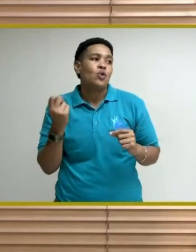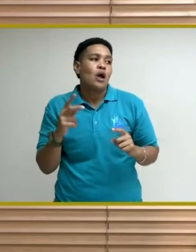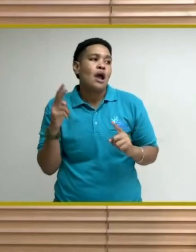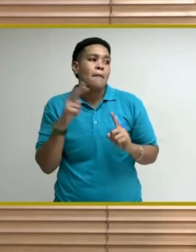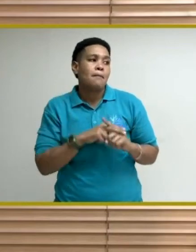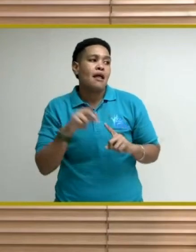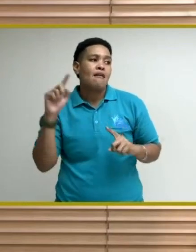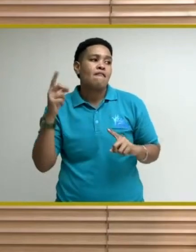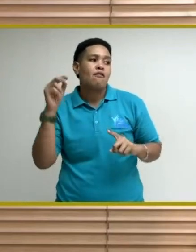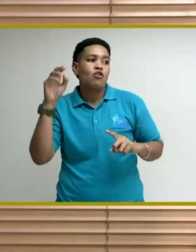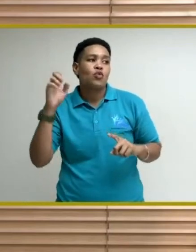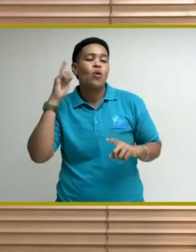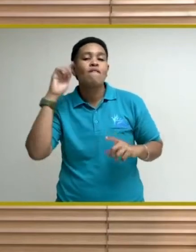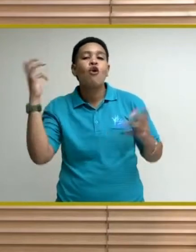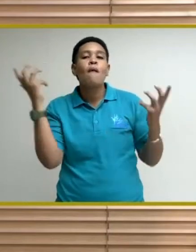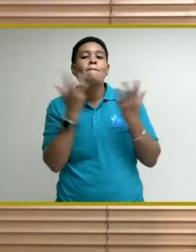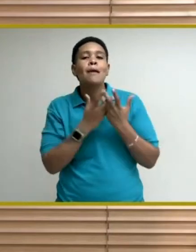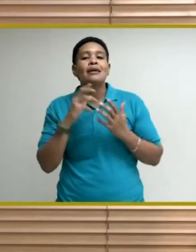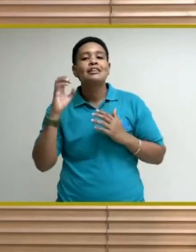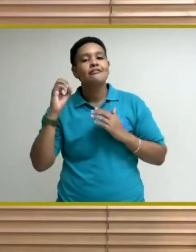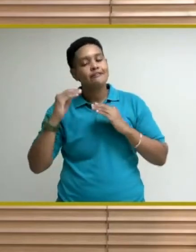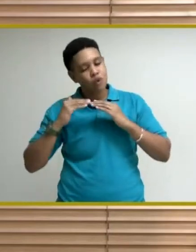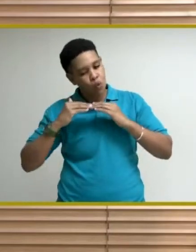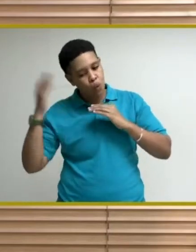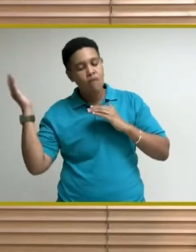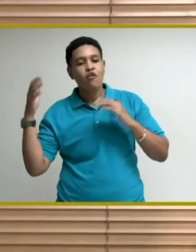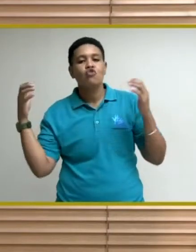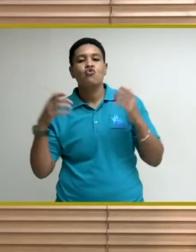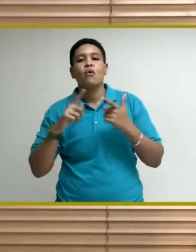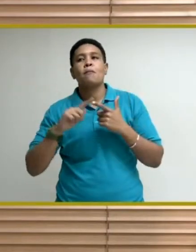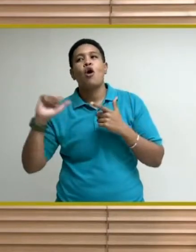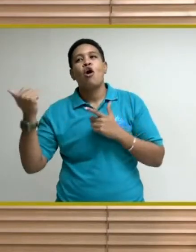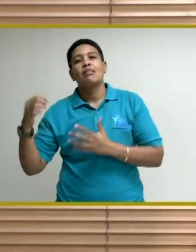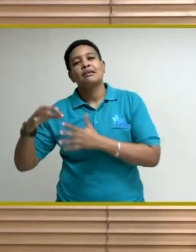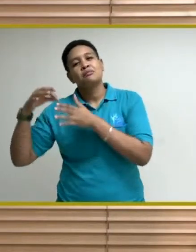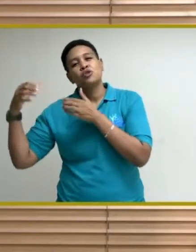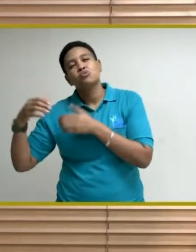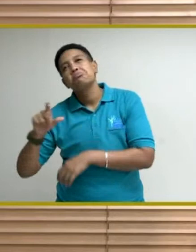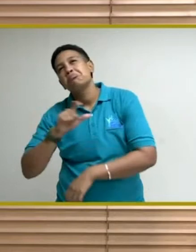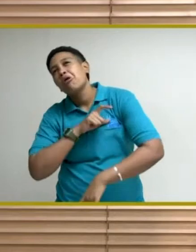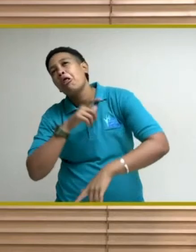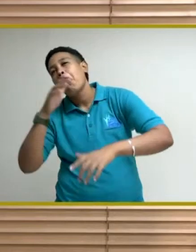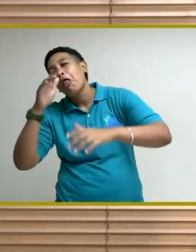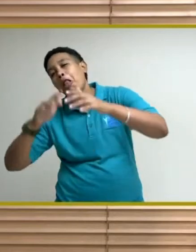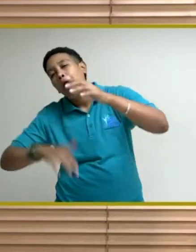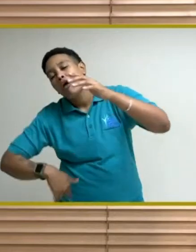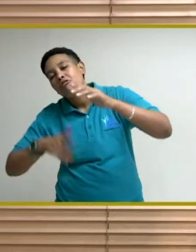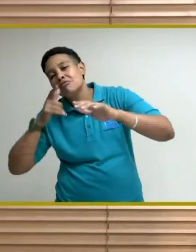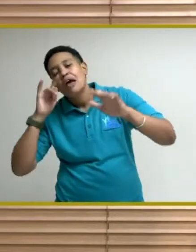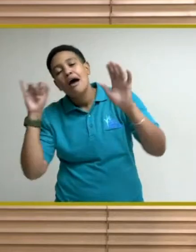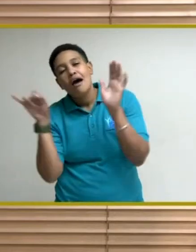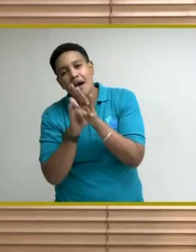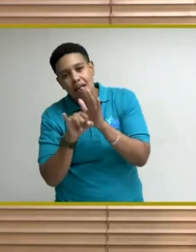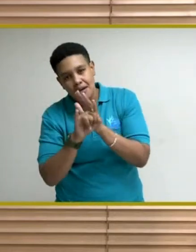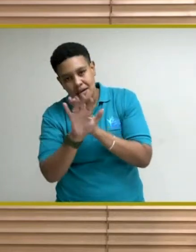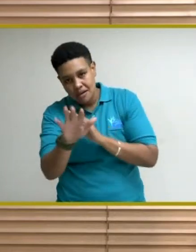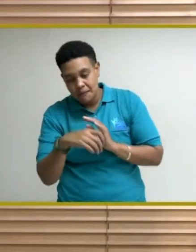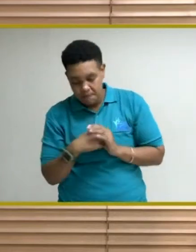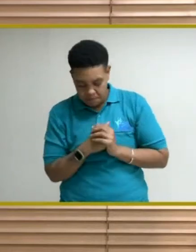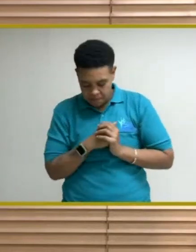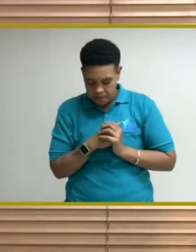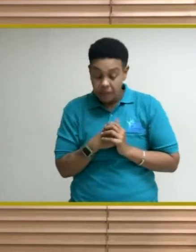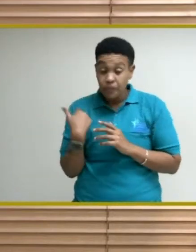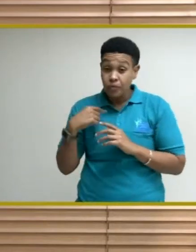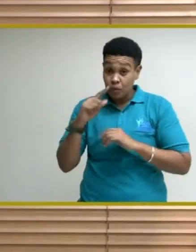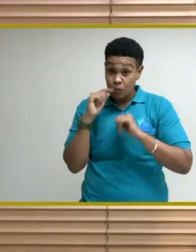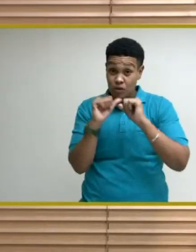first dose for the eligible group, 50 years and older, and those other special groups that have been identified. We